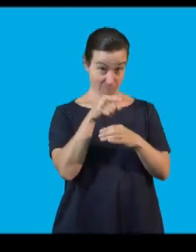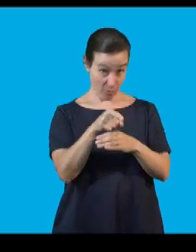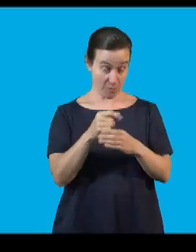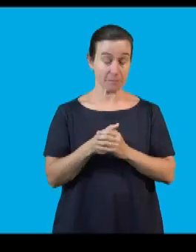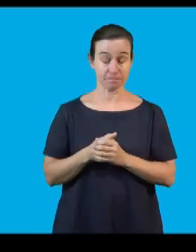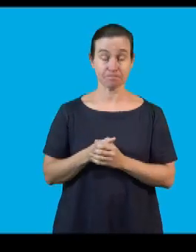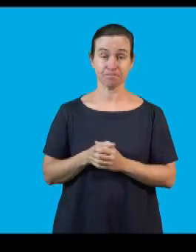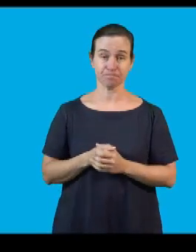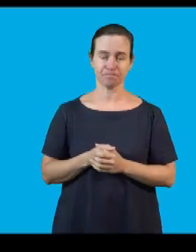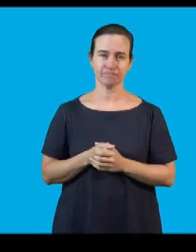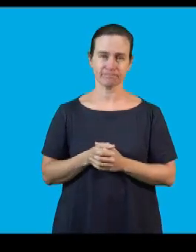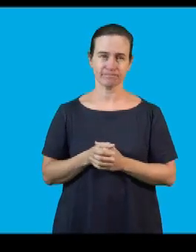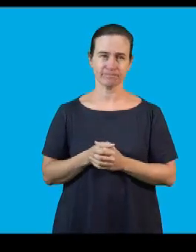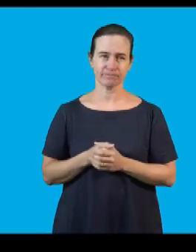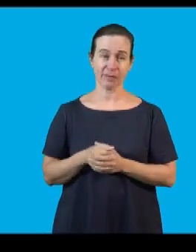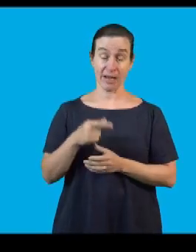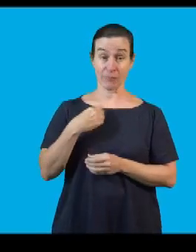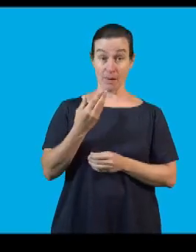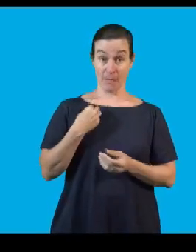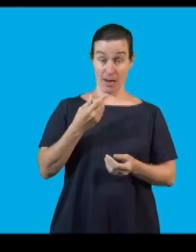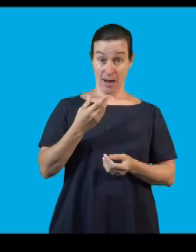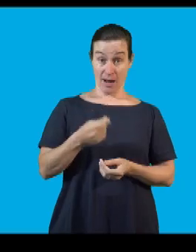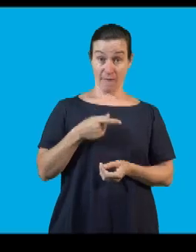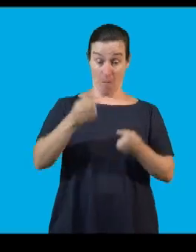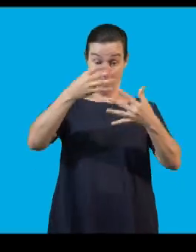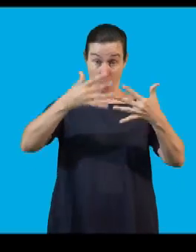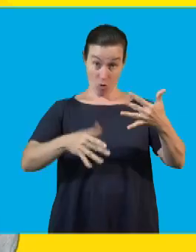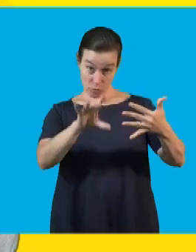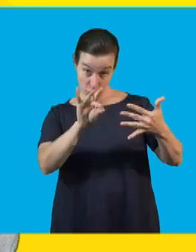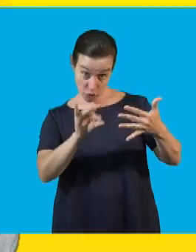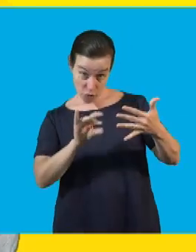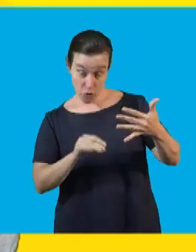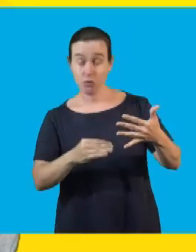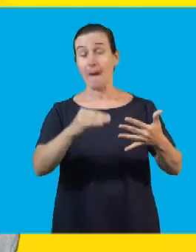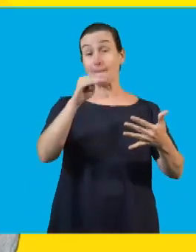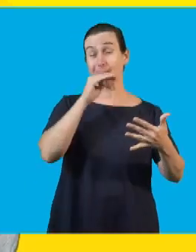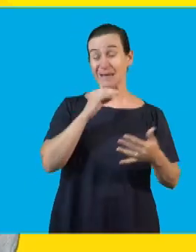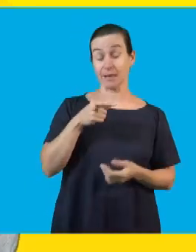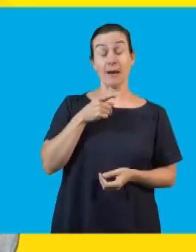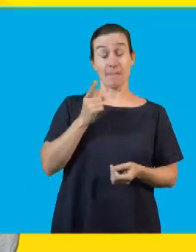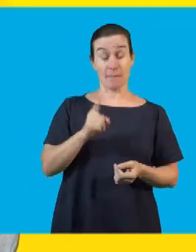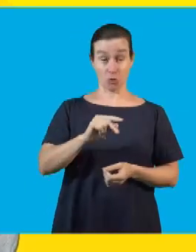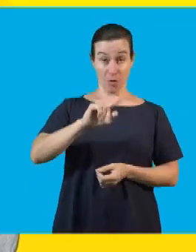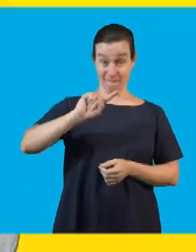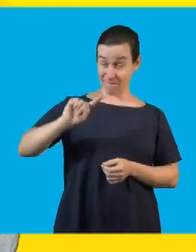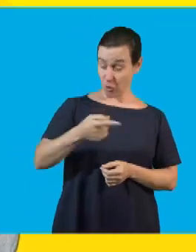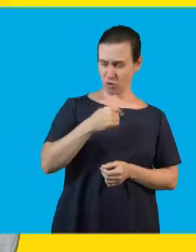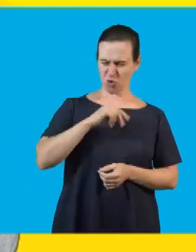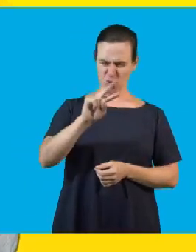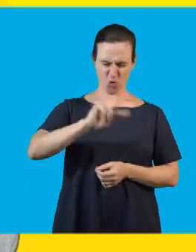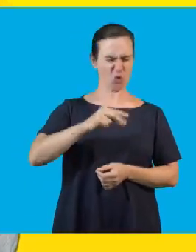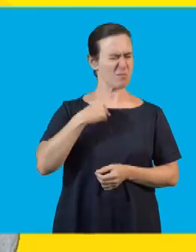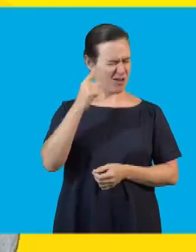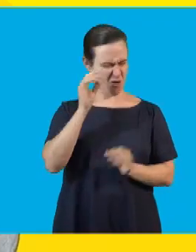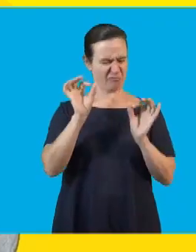focus. Now, remember, whenever you do a multiple choice question, there are 2 options that are going to be totally off and